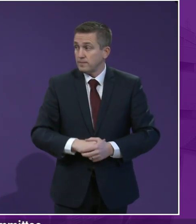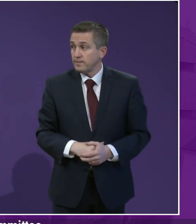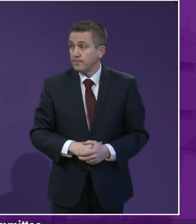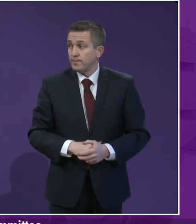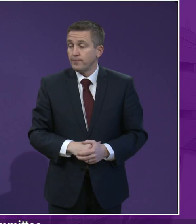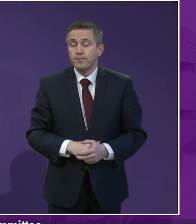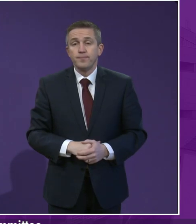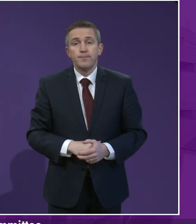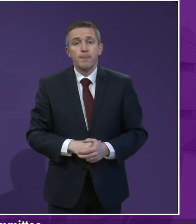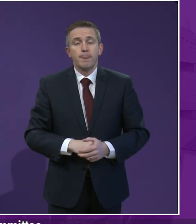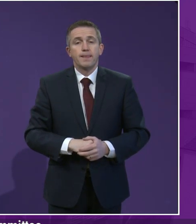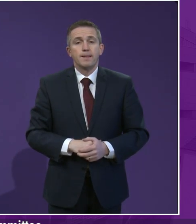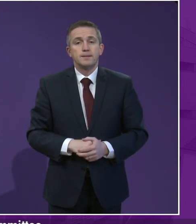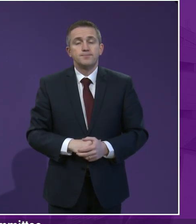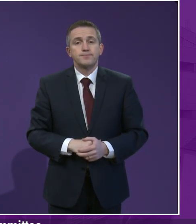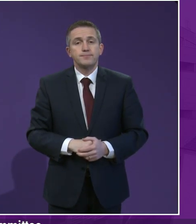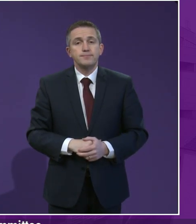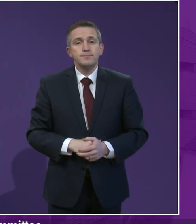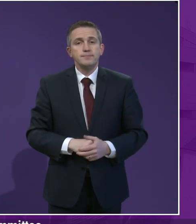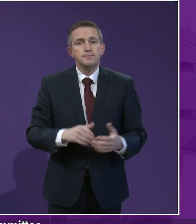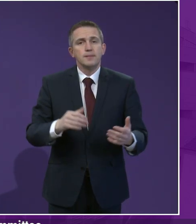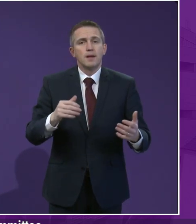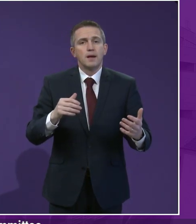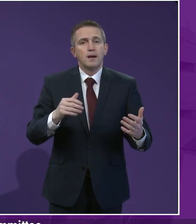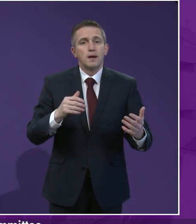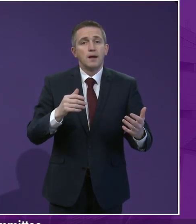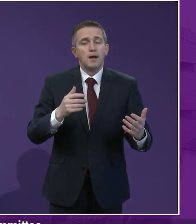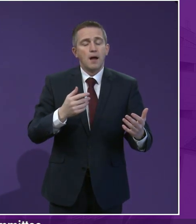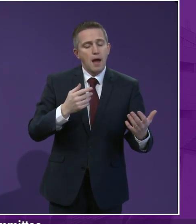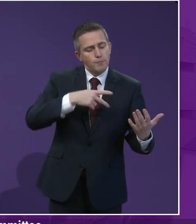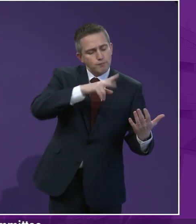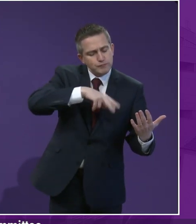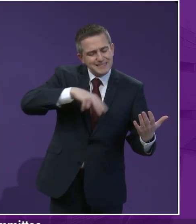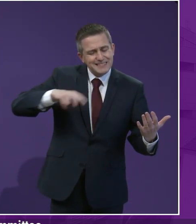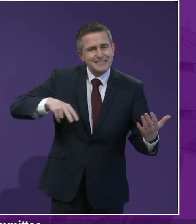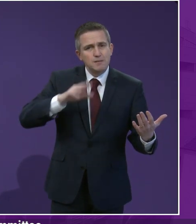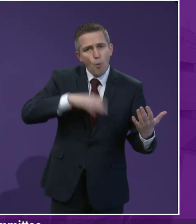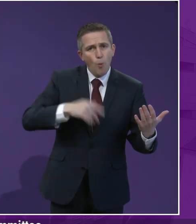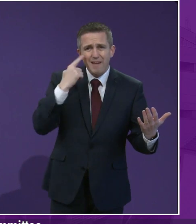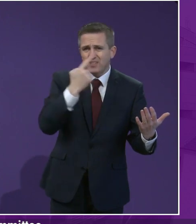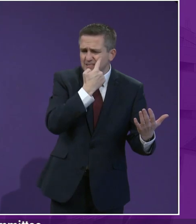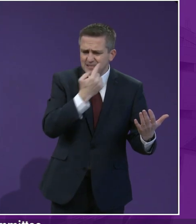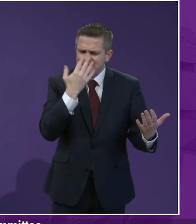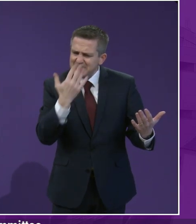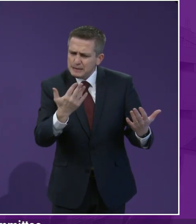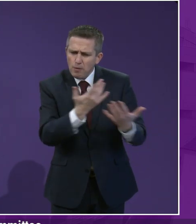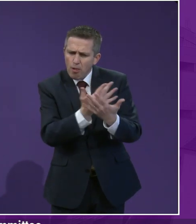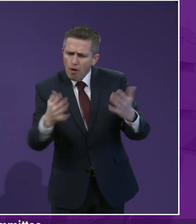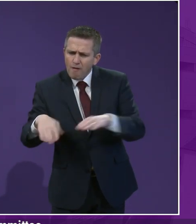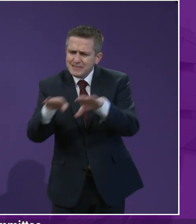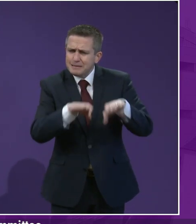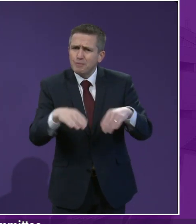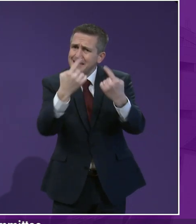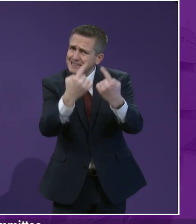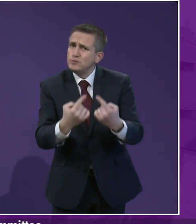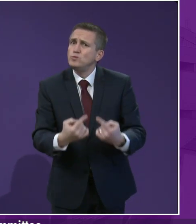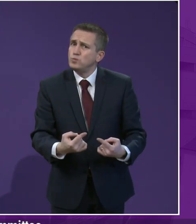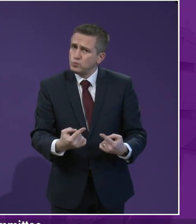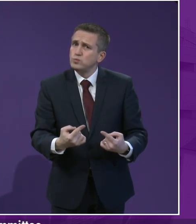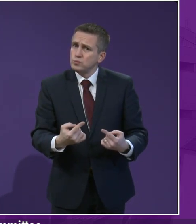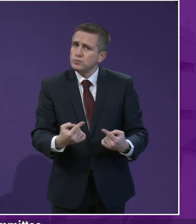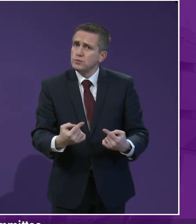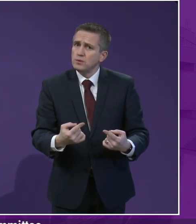your thoughts and feelings about your experiences. And I see Lauren's nodding her head, so can I come to you first, Lauren, and let you